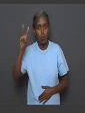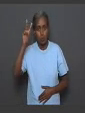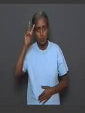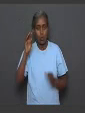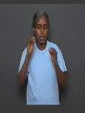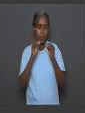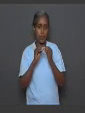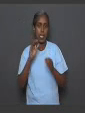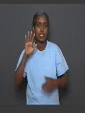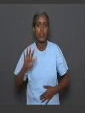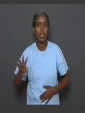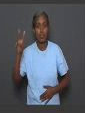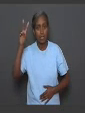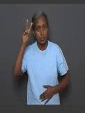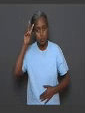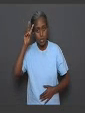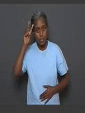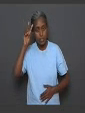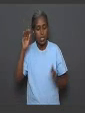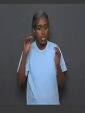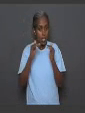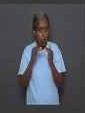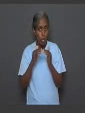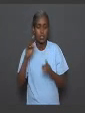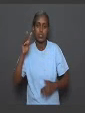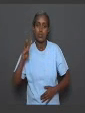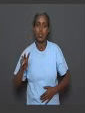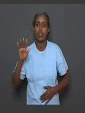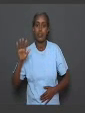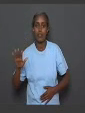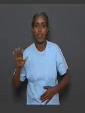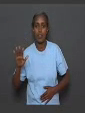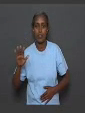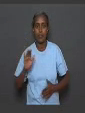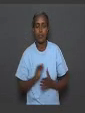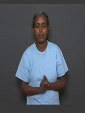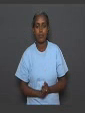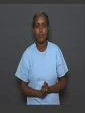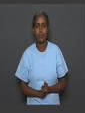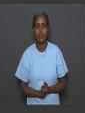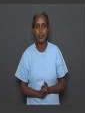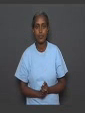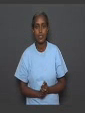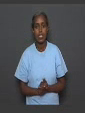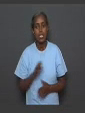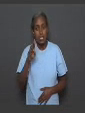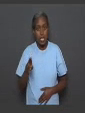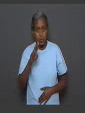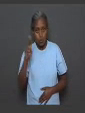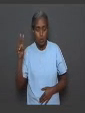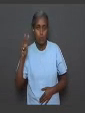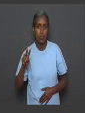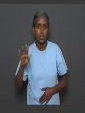0 squared plus 5 squared equals 25 as well.